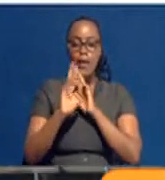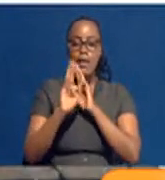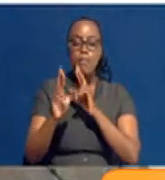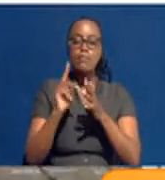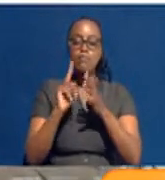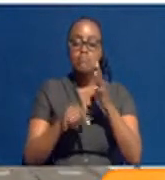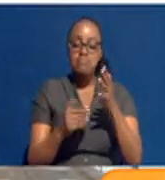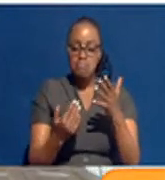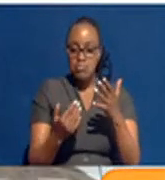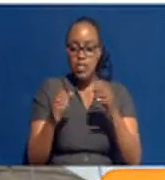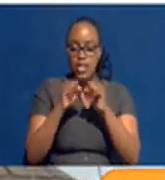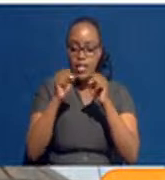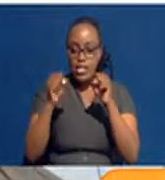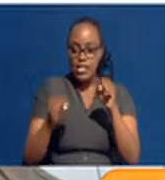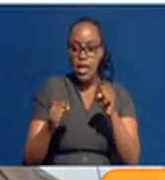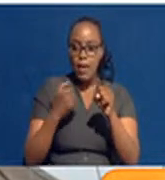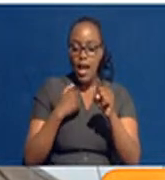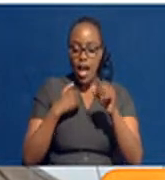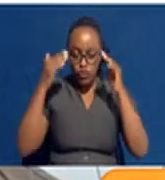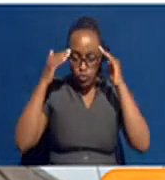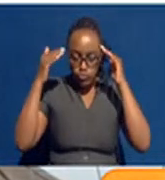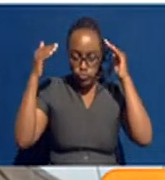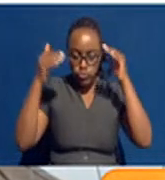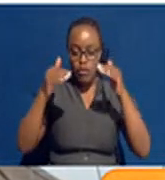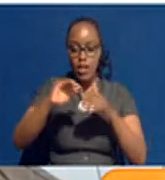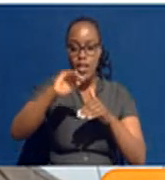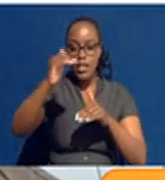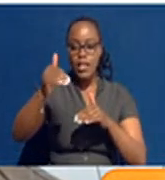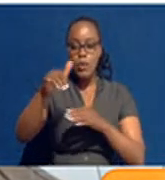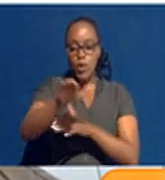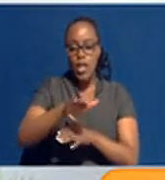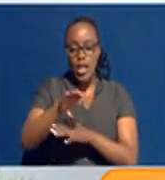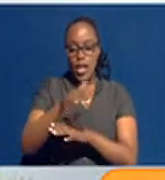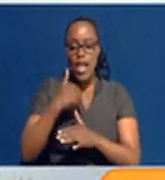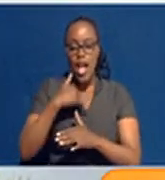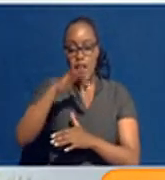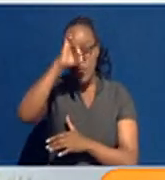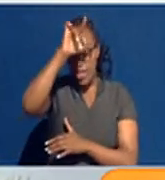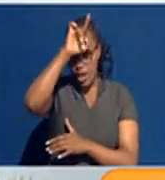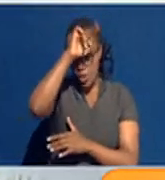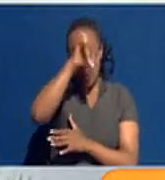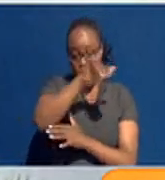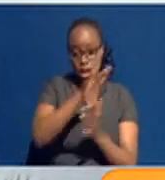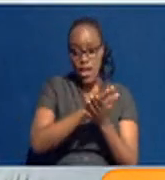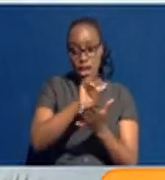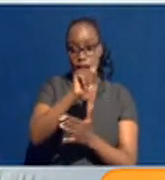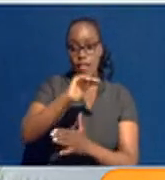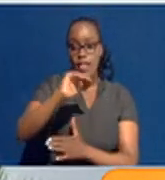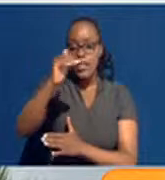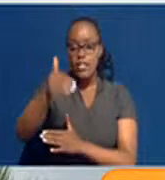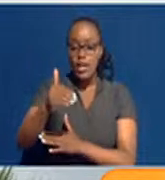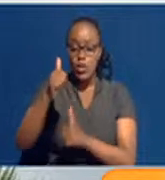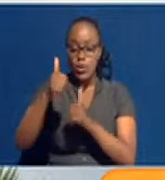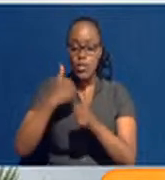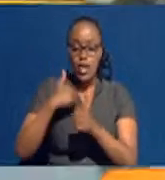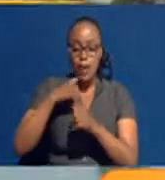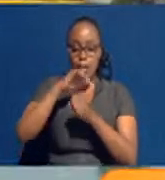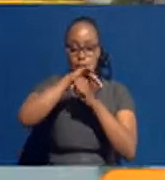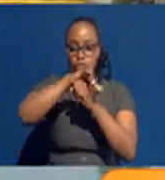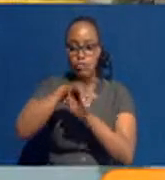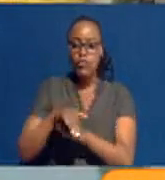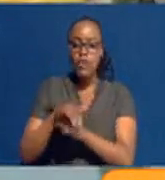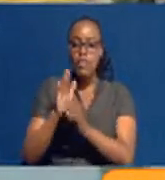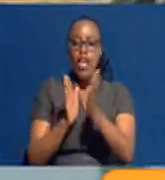the innovation systems are concentrated in urban areas, leaving the rural areas and other towns at a disadvantage. Among